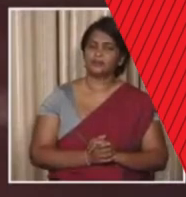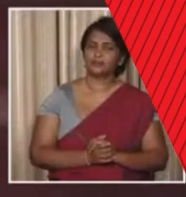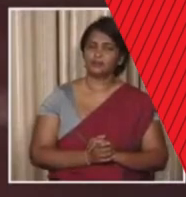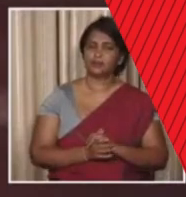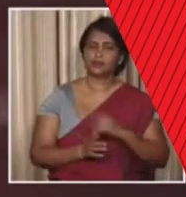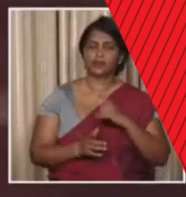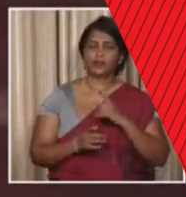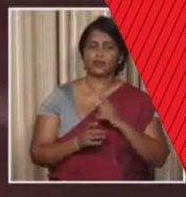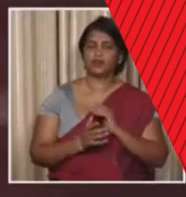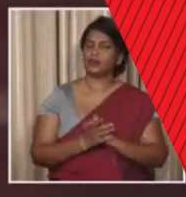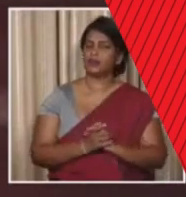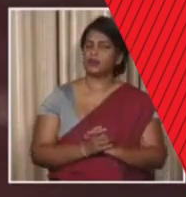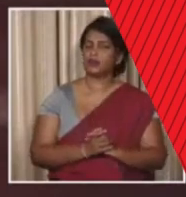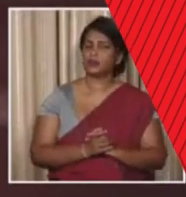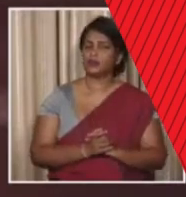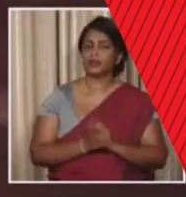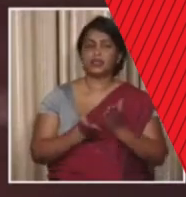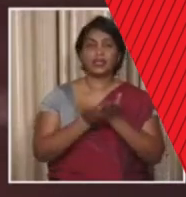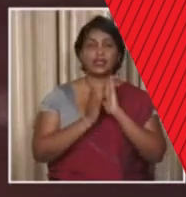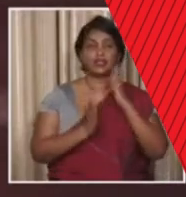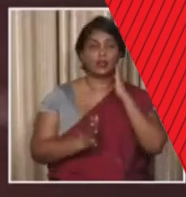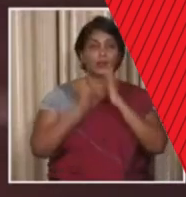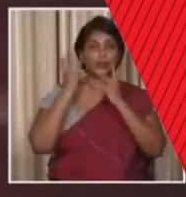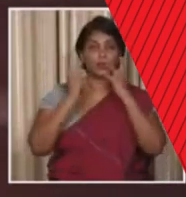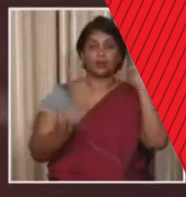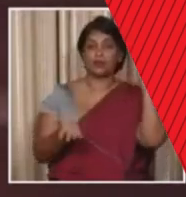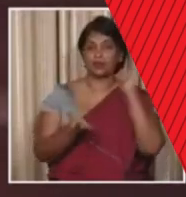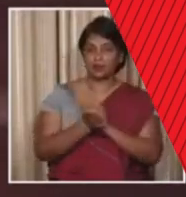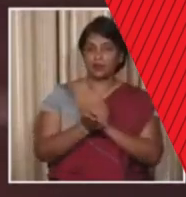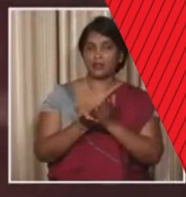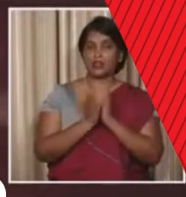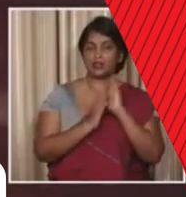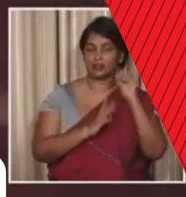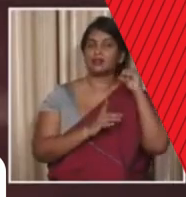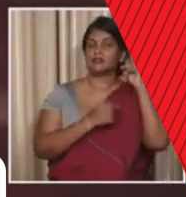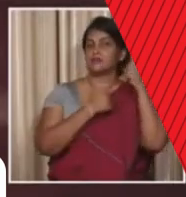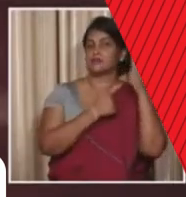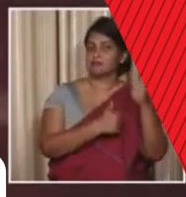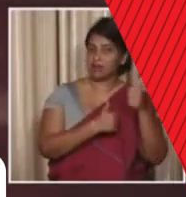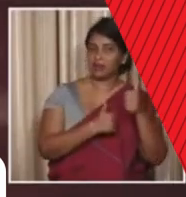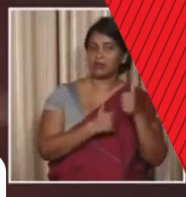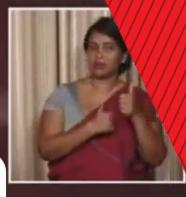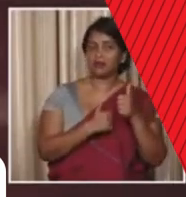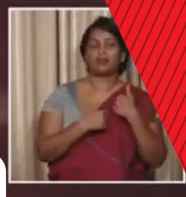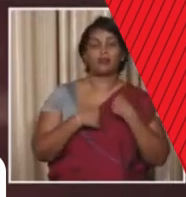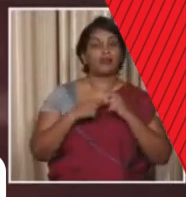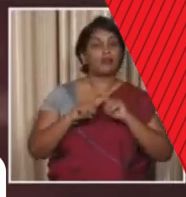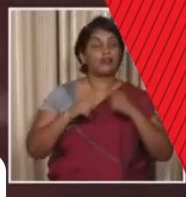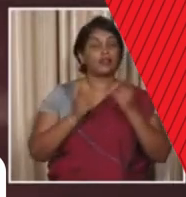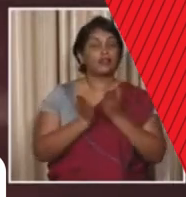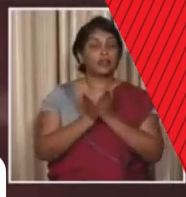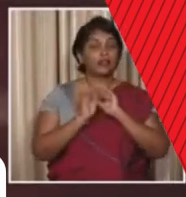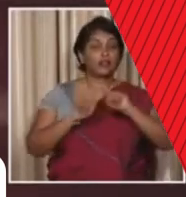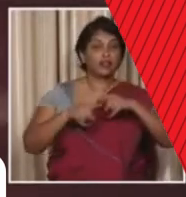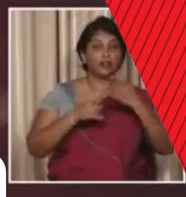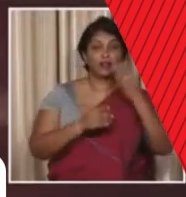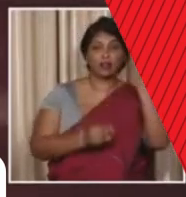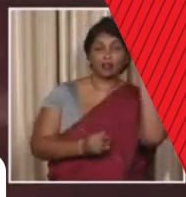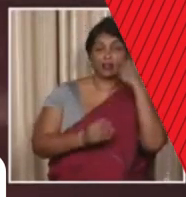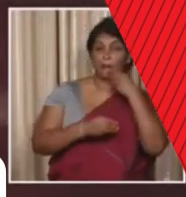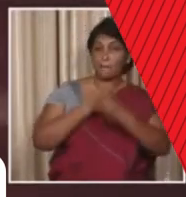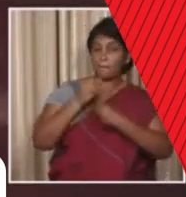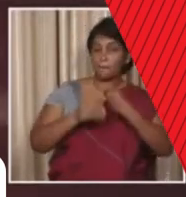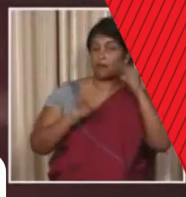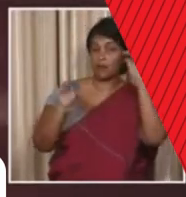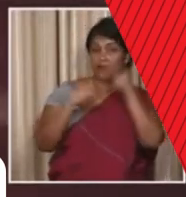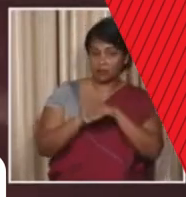India is good. India, tourists in Lanka, India is good. But when I ask Indians to come and invest in Sri Lanka,